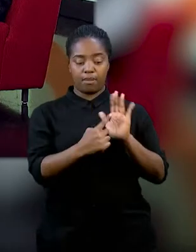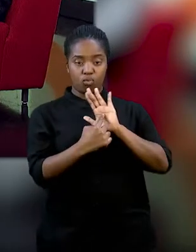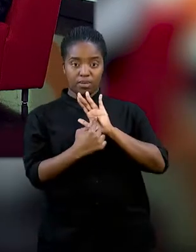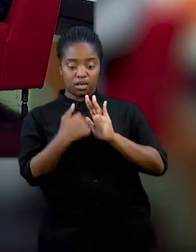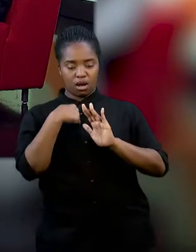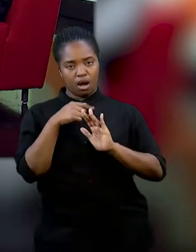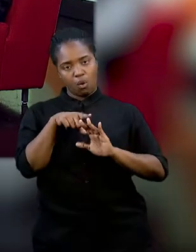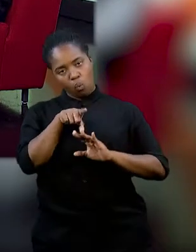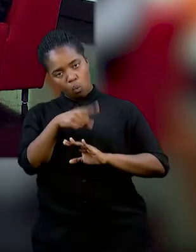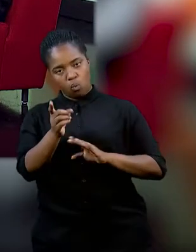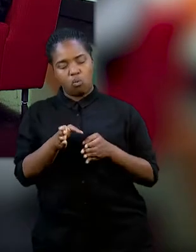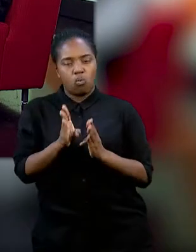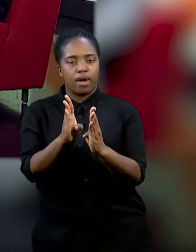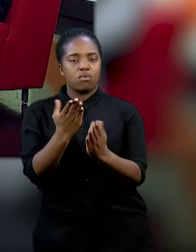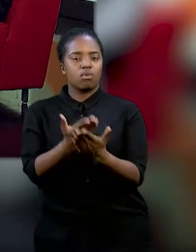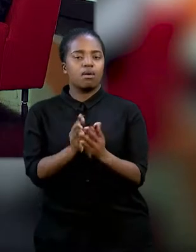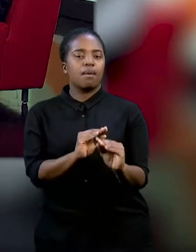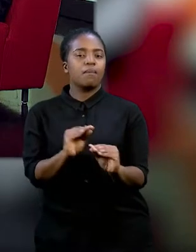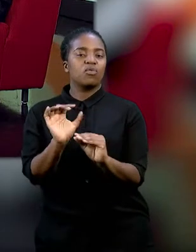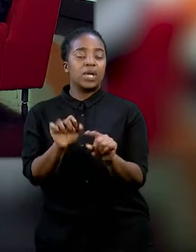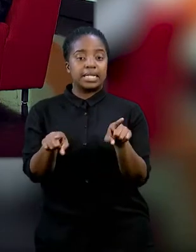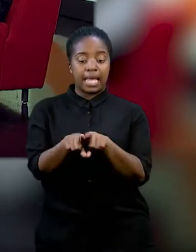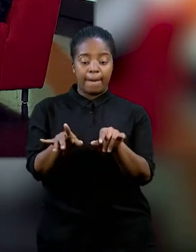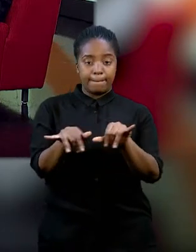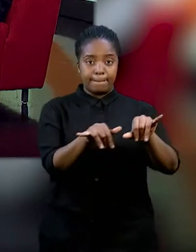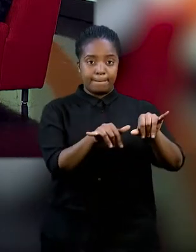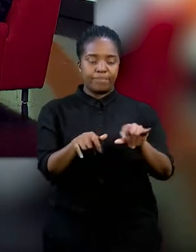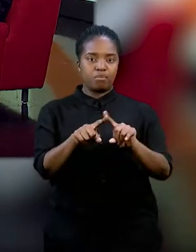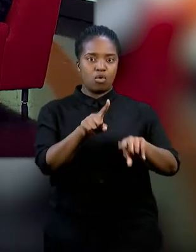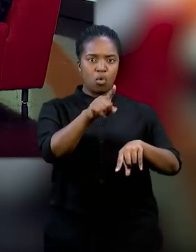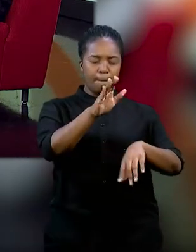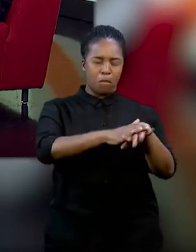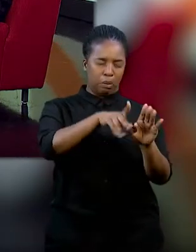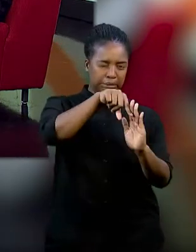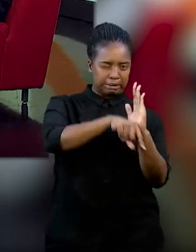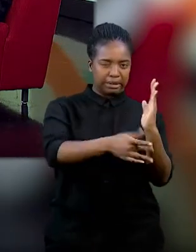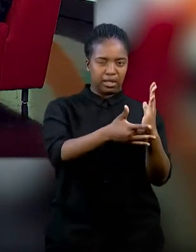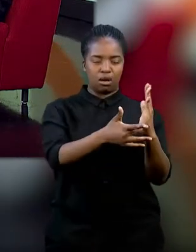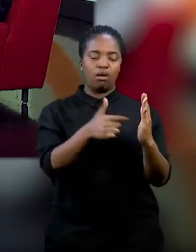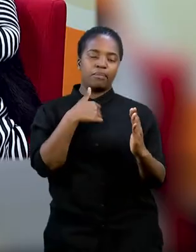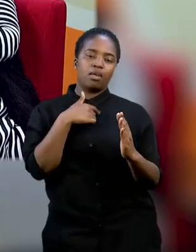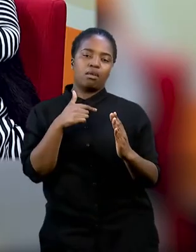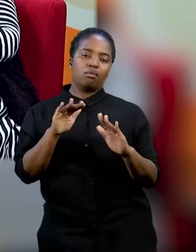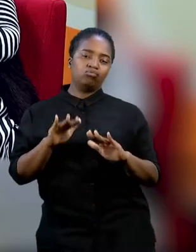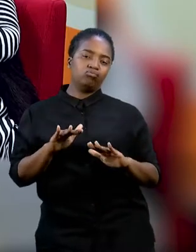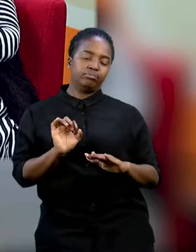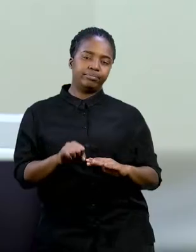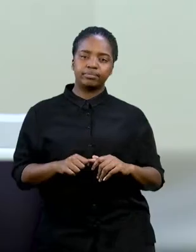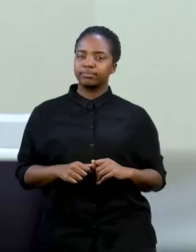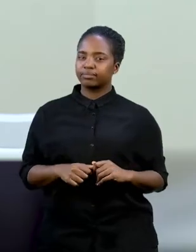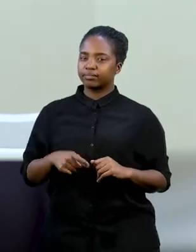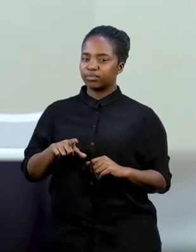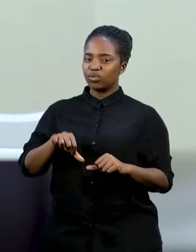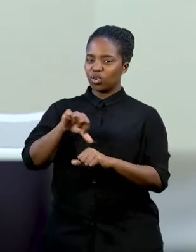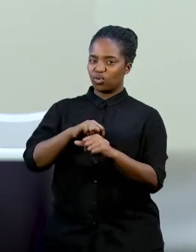there are other ways of actually making the same movement less technical of course hantle le mari yena ke social